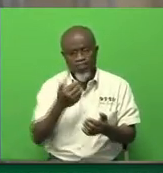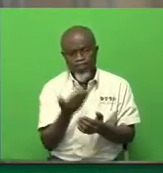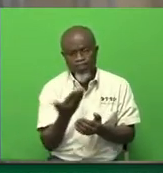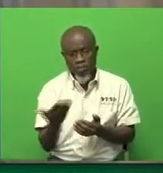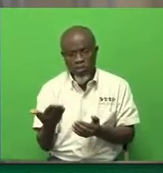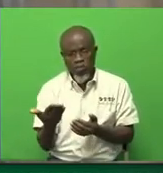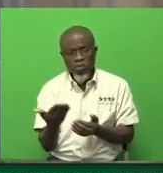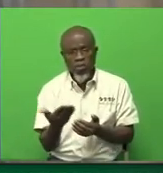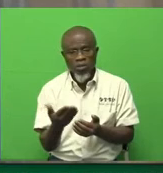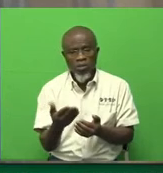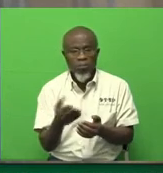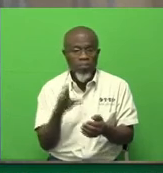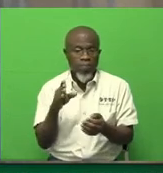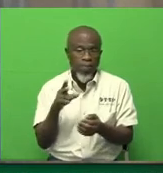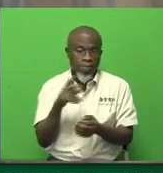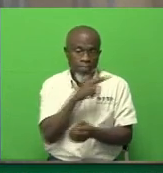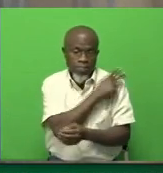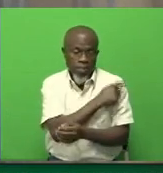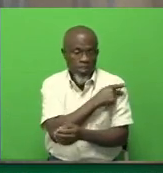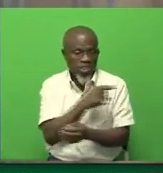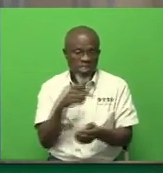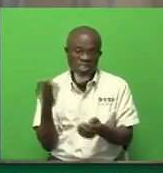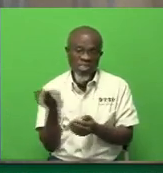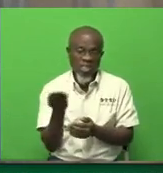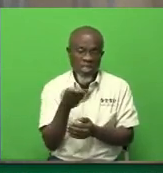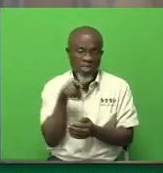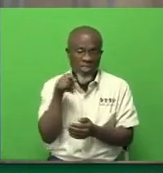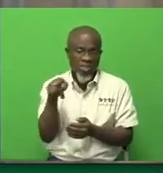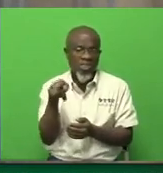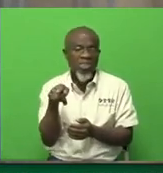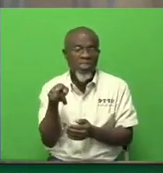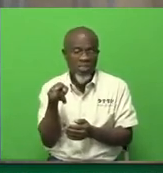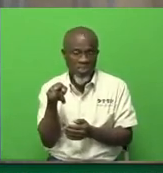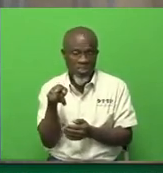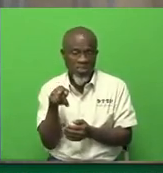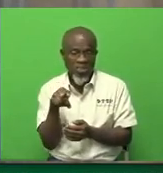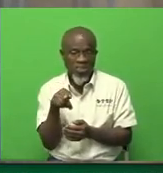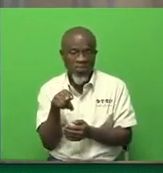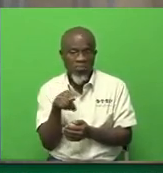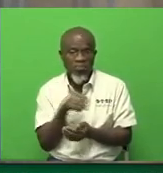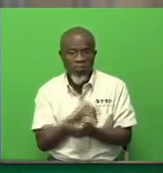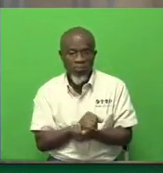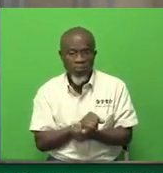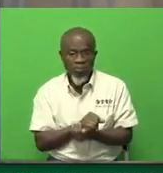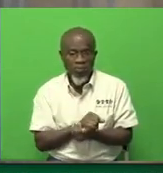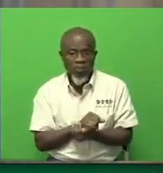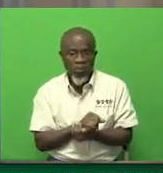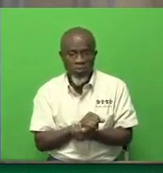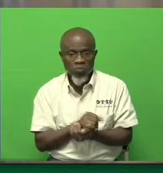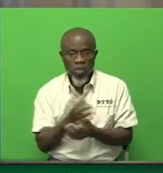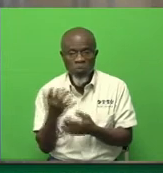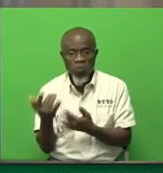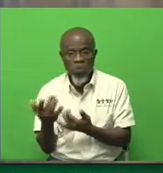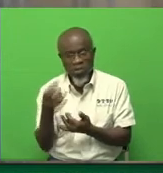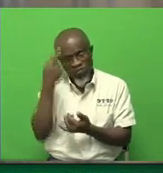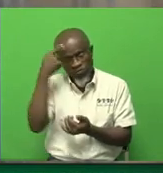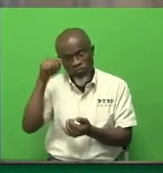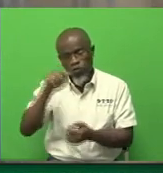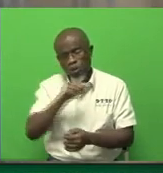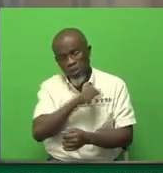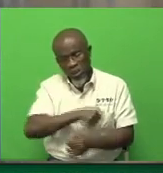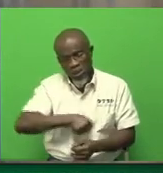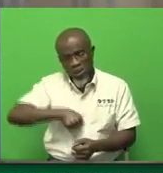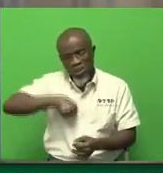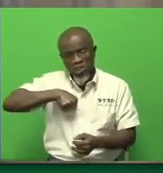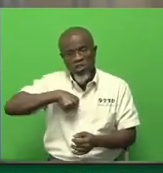are dying in your so-called parallel system while they're weak urgent major surgery